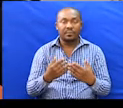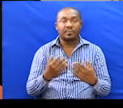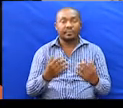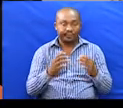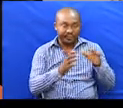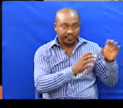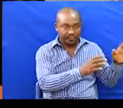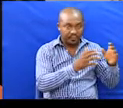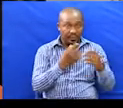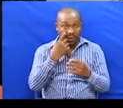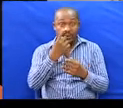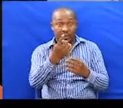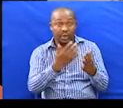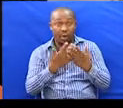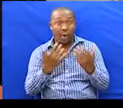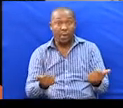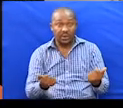causes